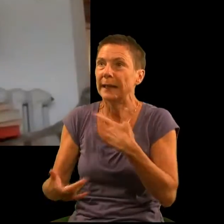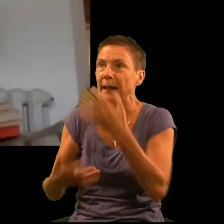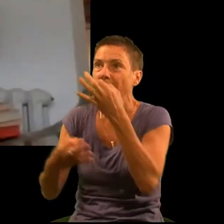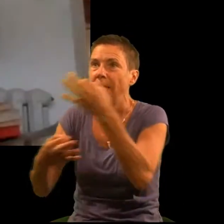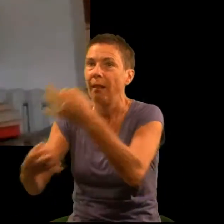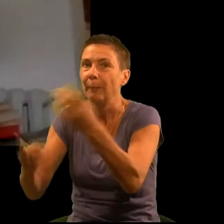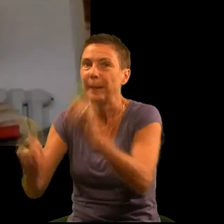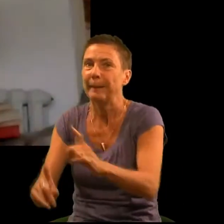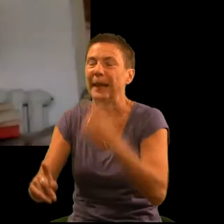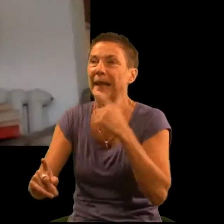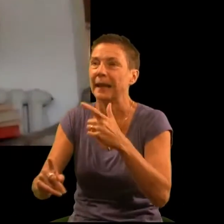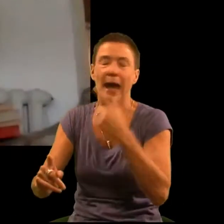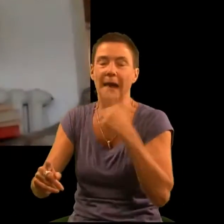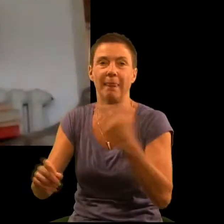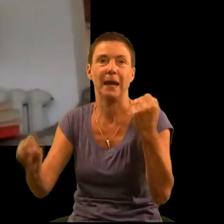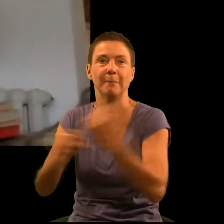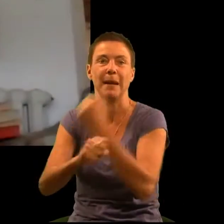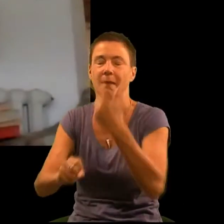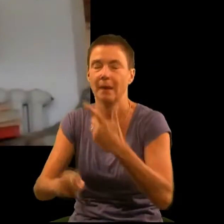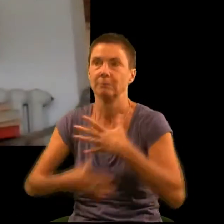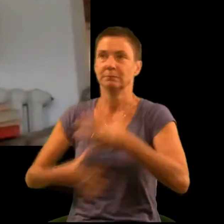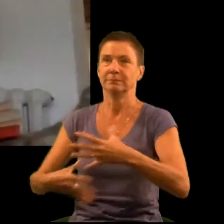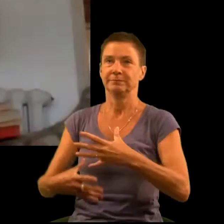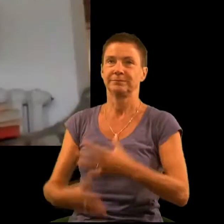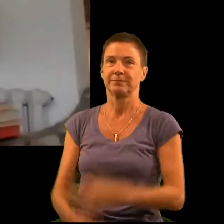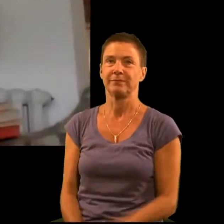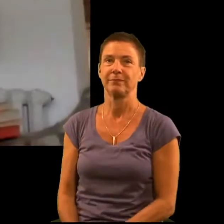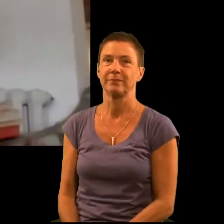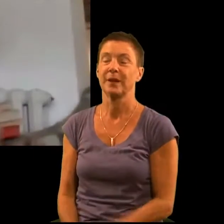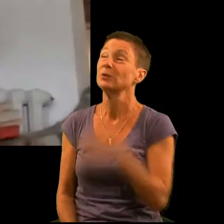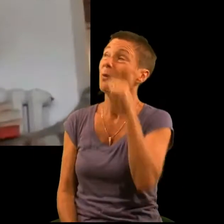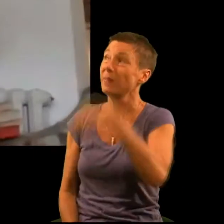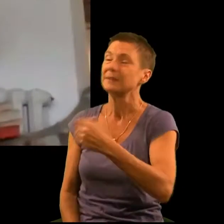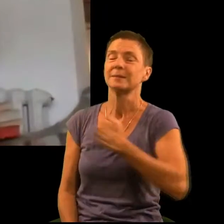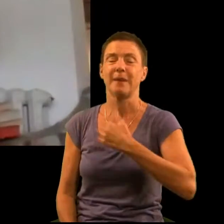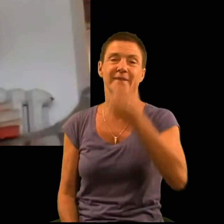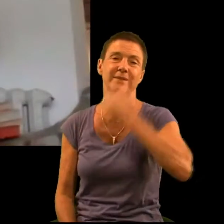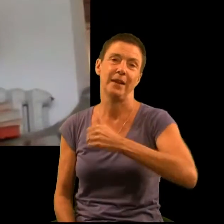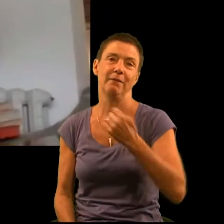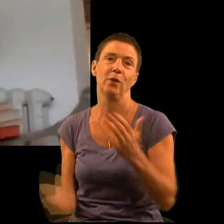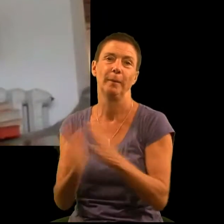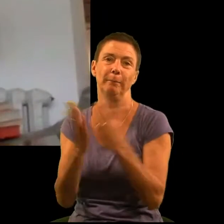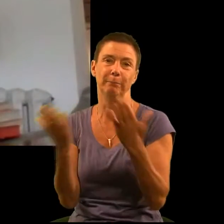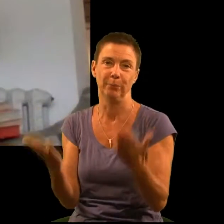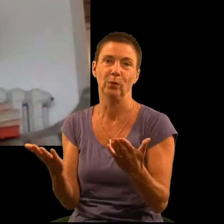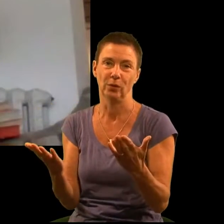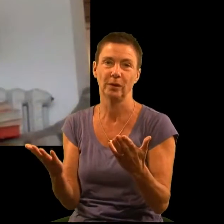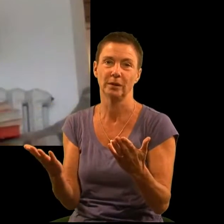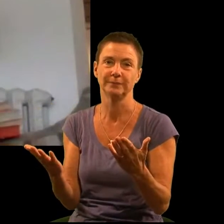suspense a bit. So yeah, this is my favourite book